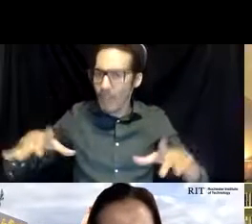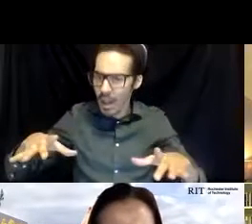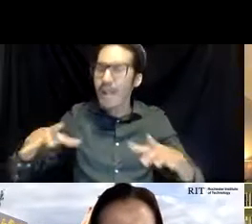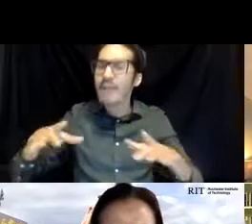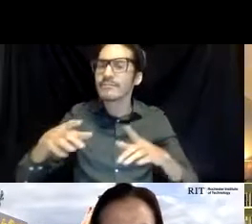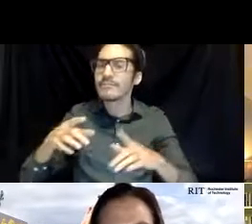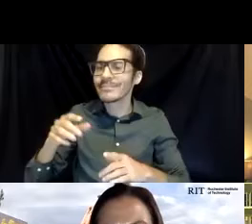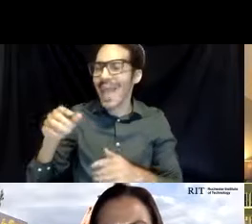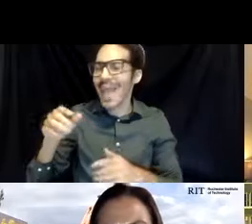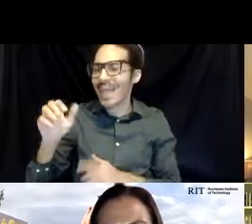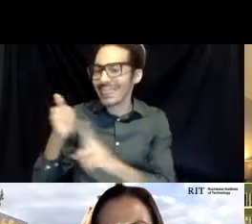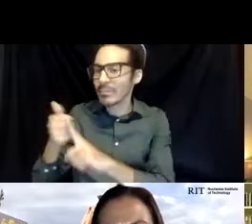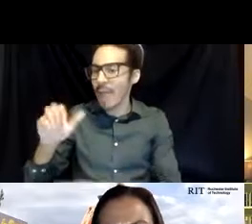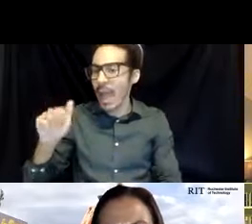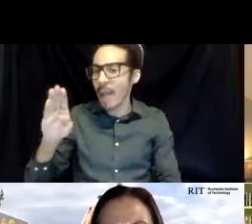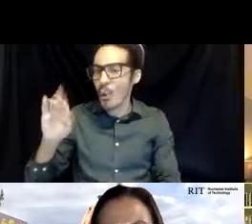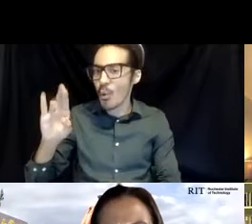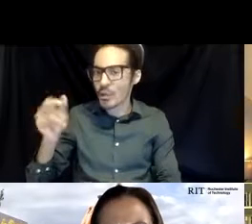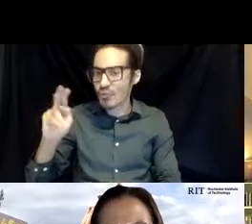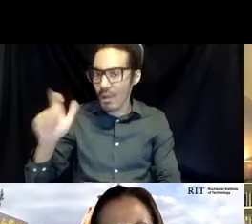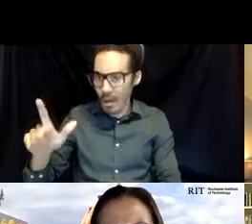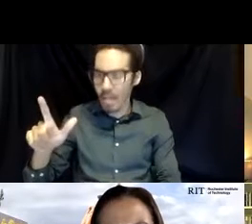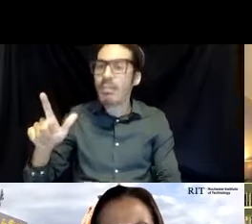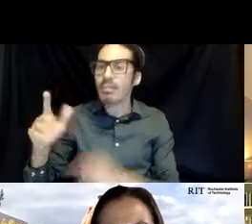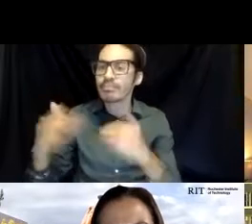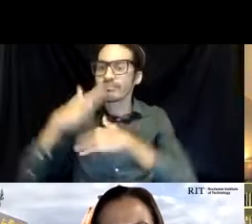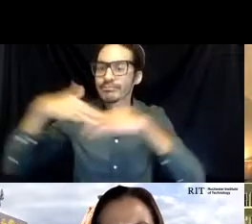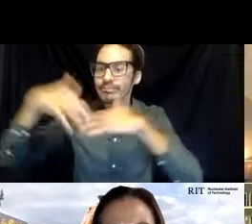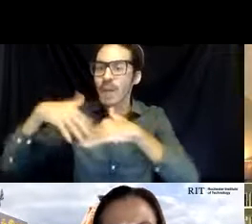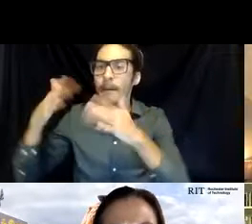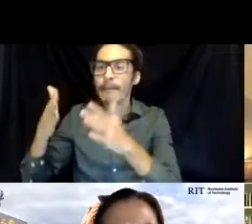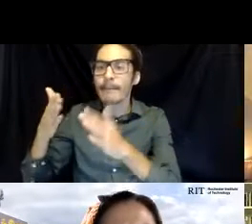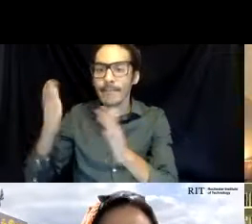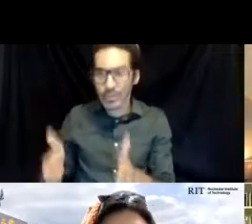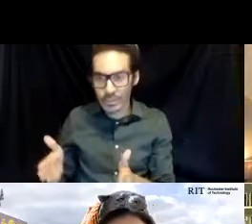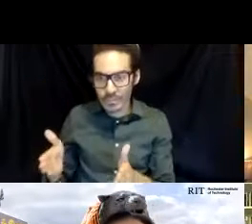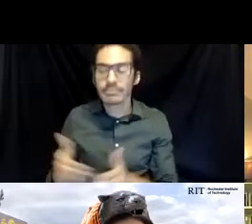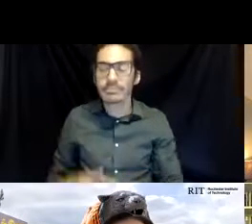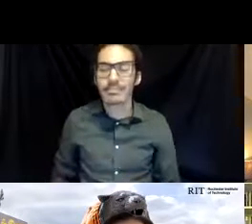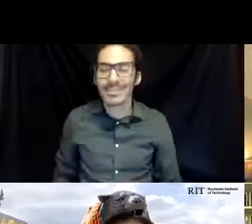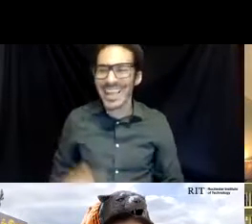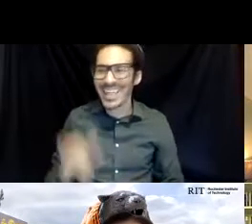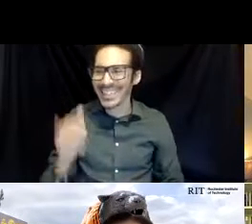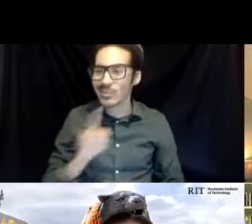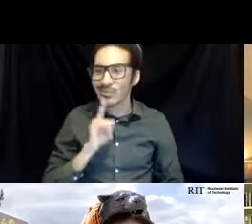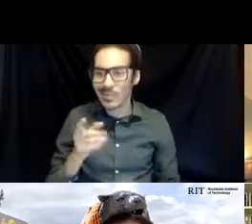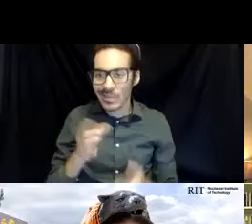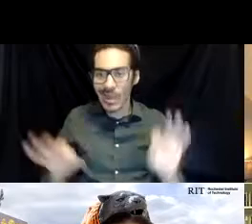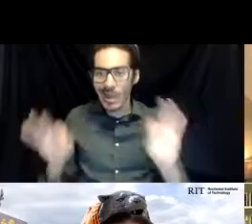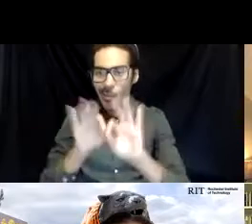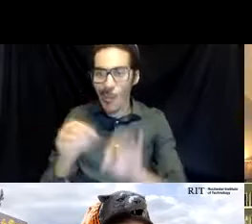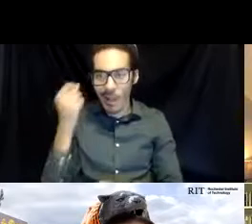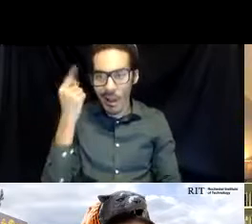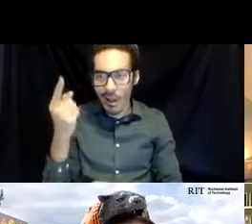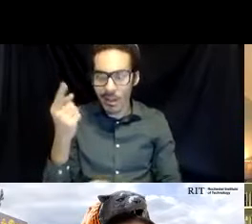person in the past century. And this is something that I think is very important in order to understand the